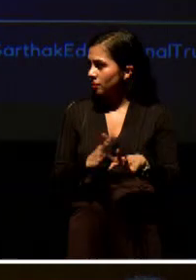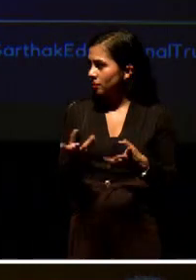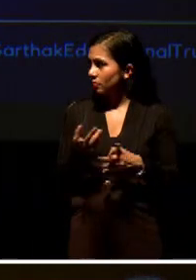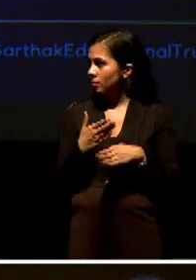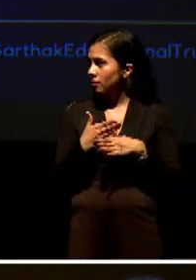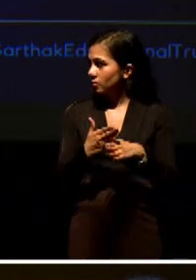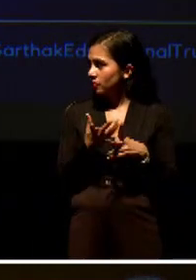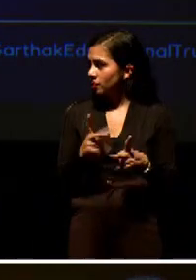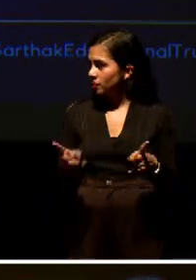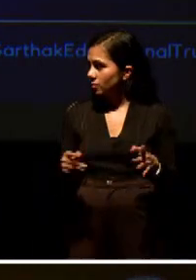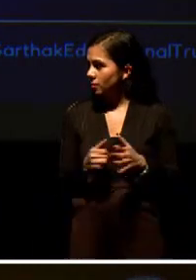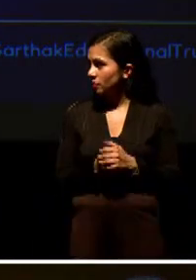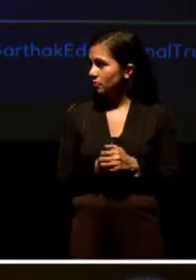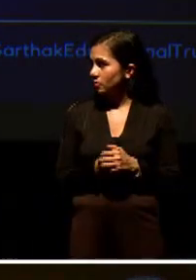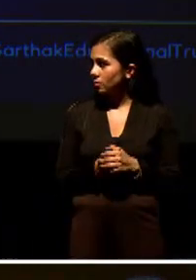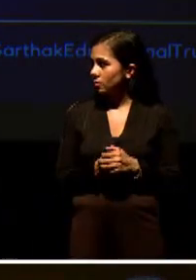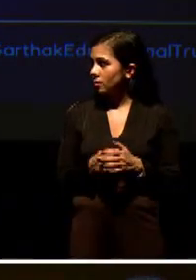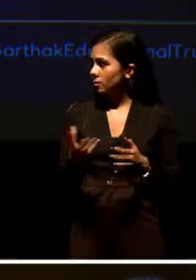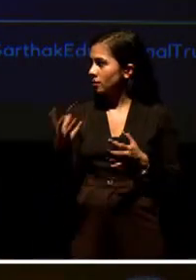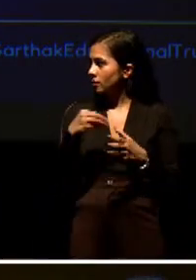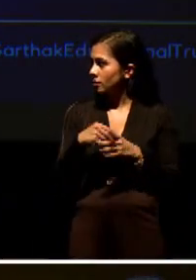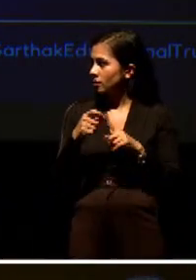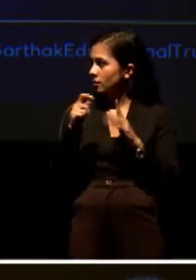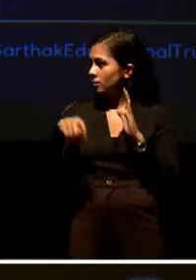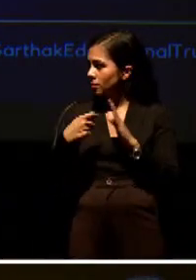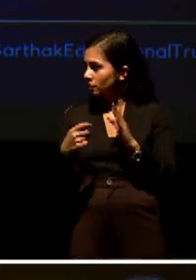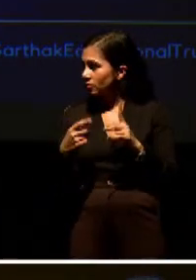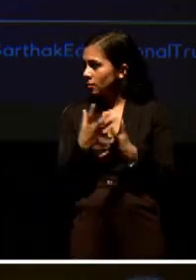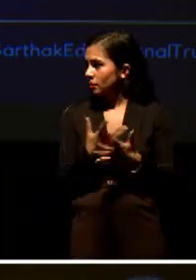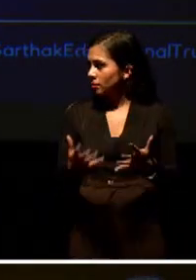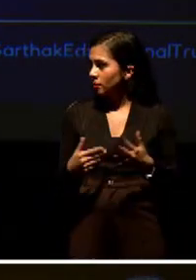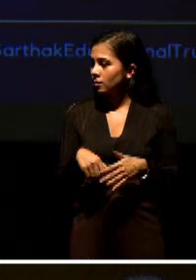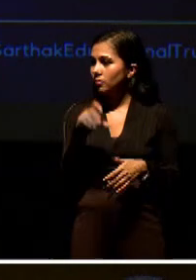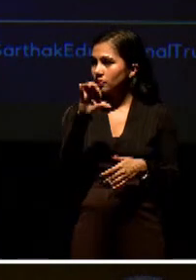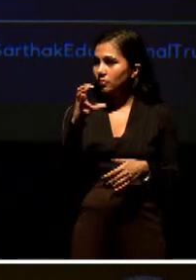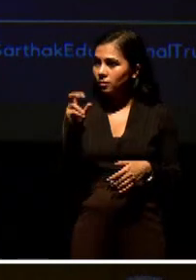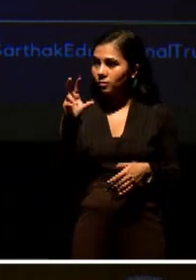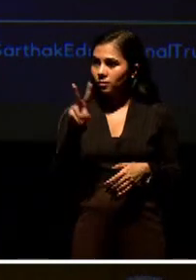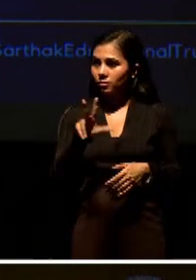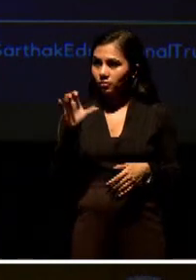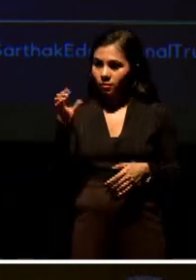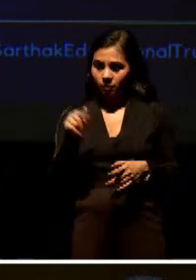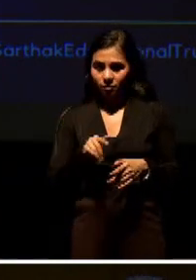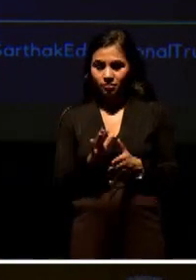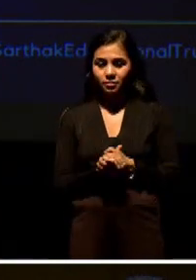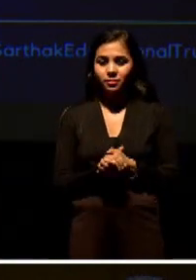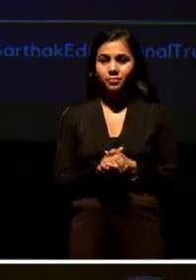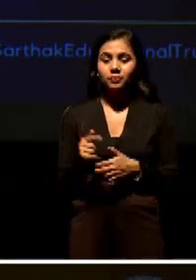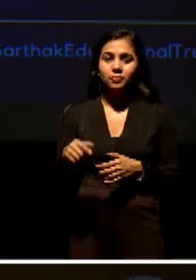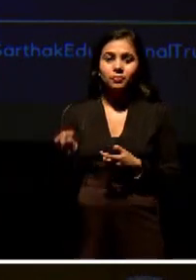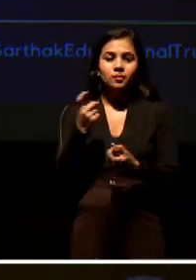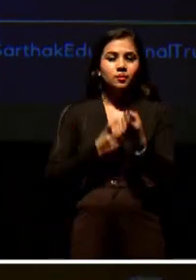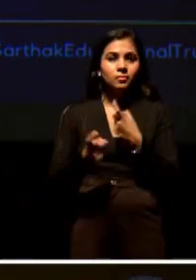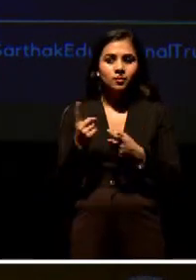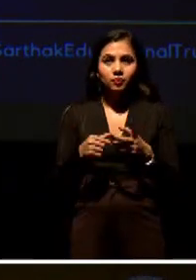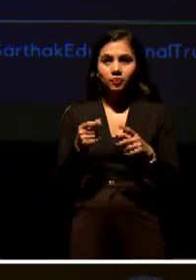the institutions, when they came with a project proposal, and I'm talking about 1980s, And this question was asked from